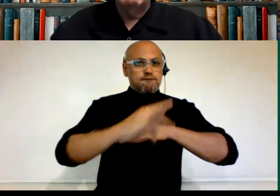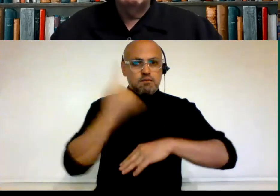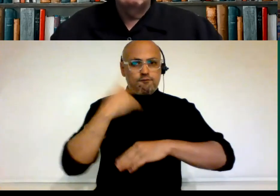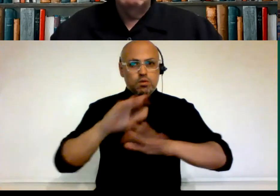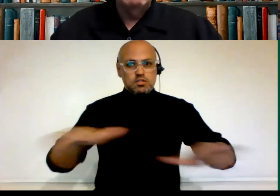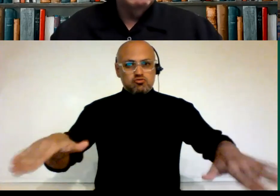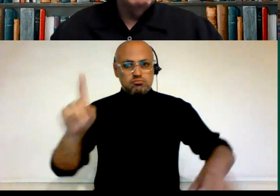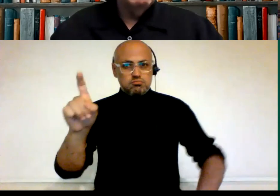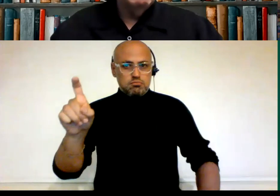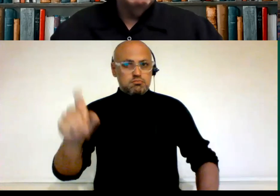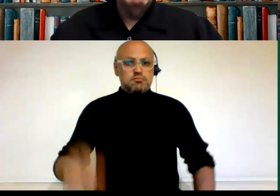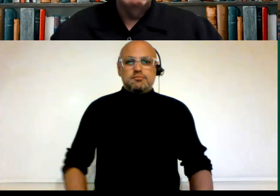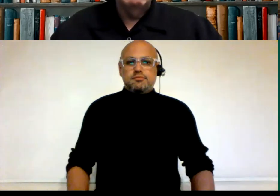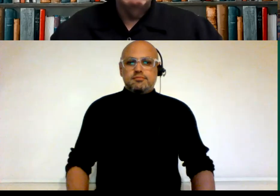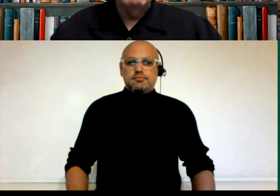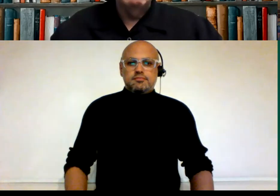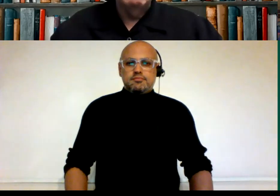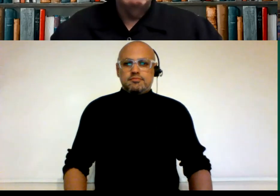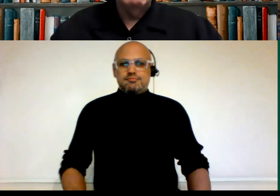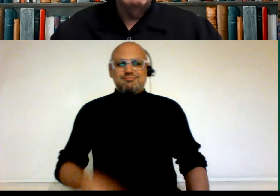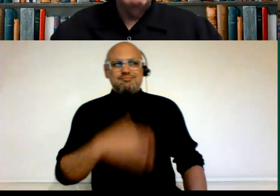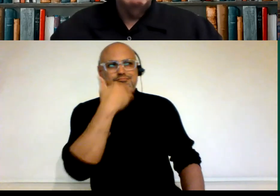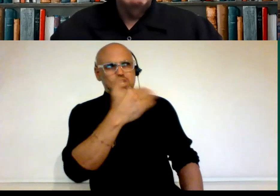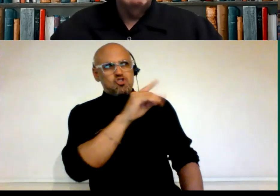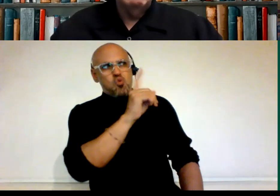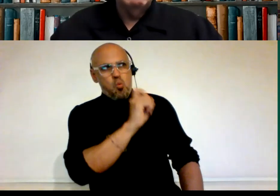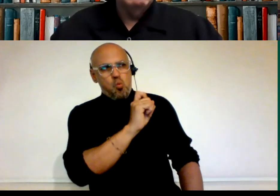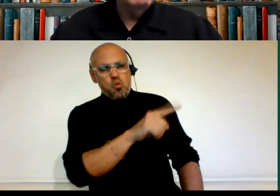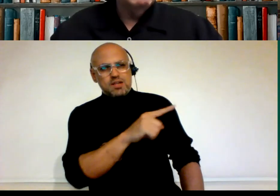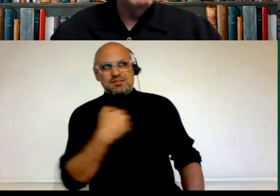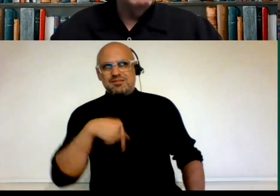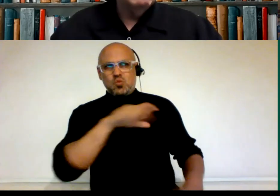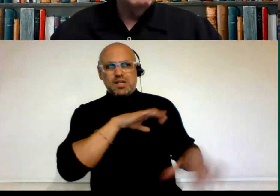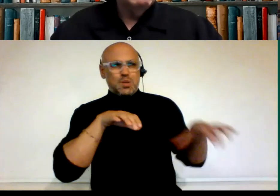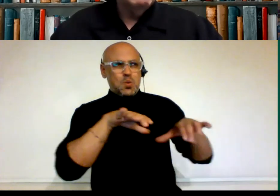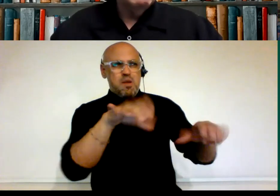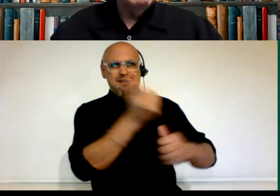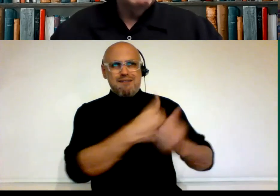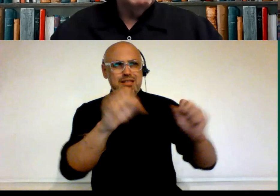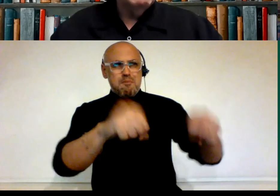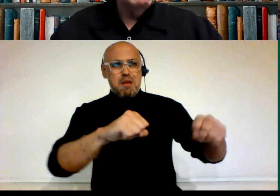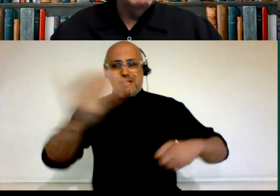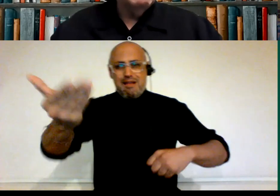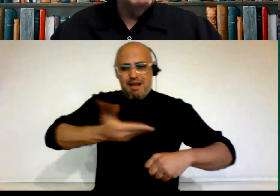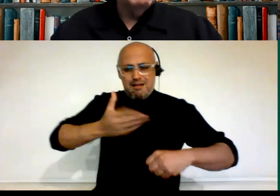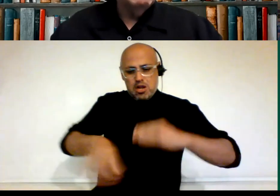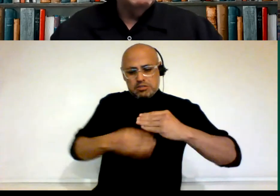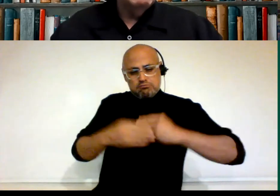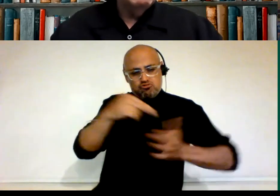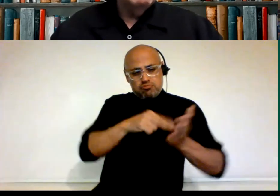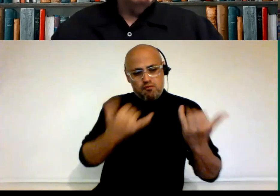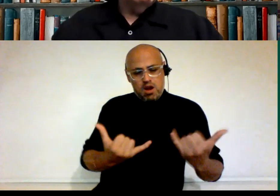children? It's a great question, and we are doing everything possible to hire additional nurses right now